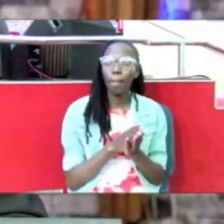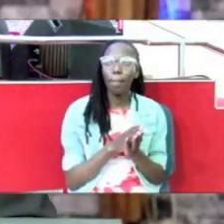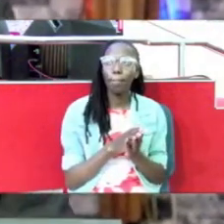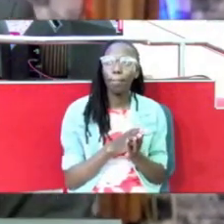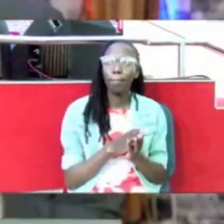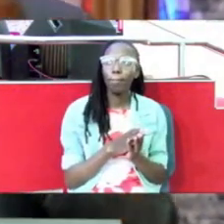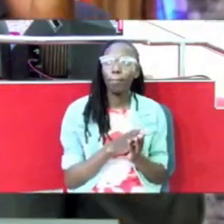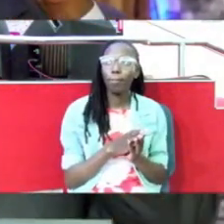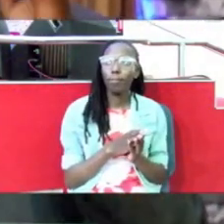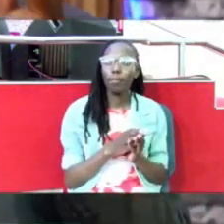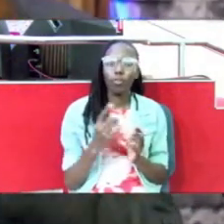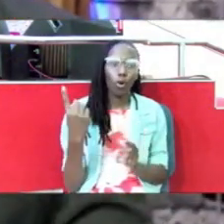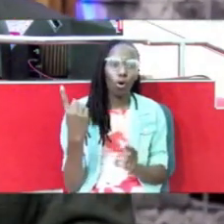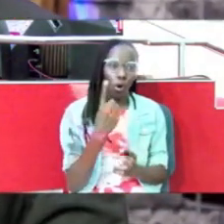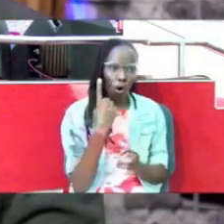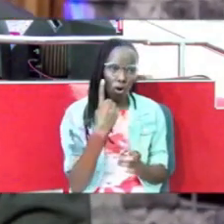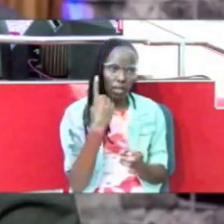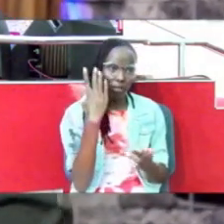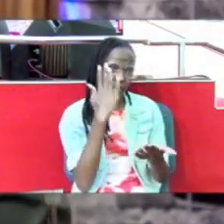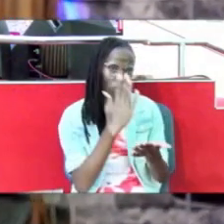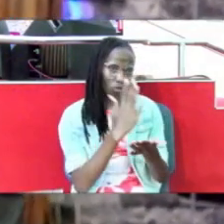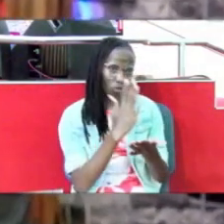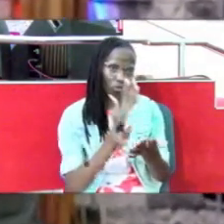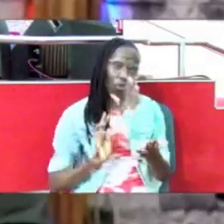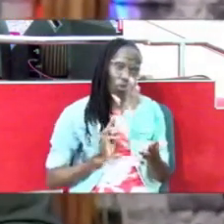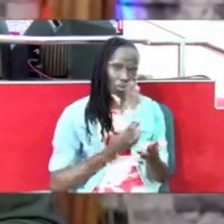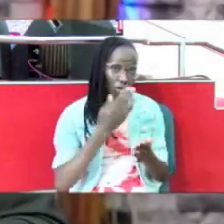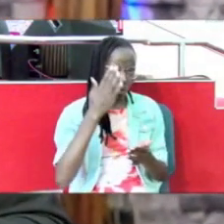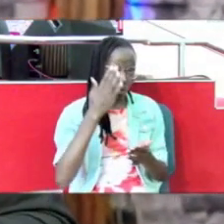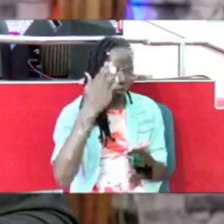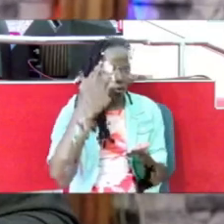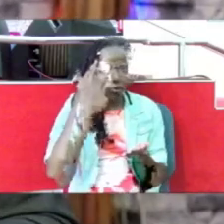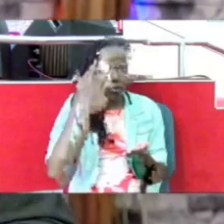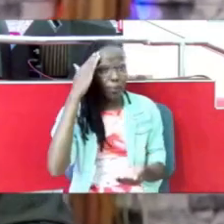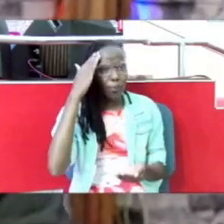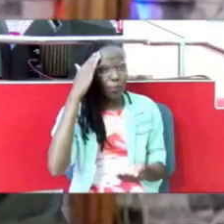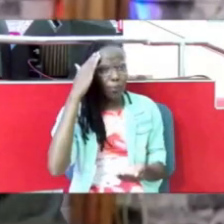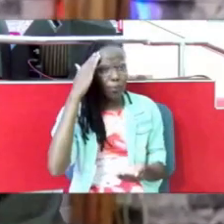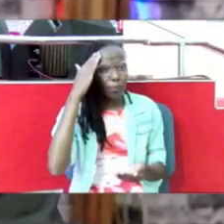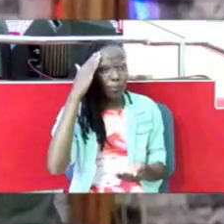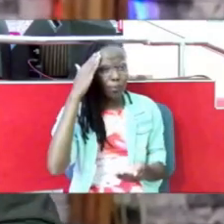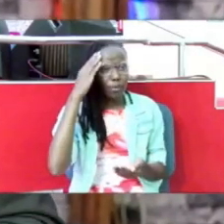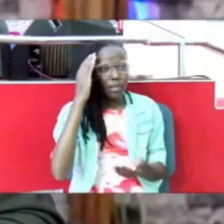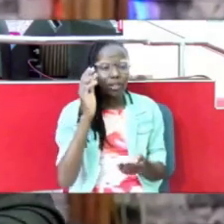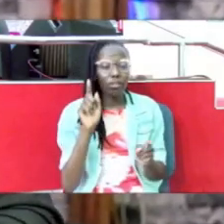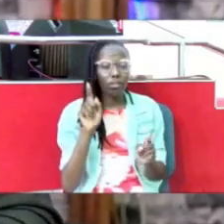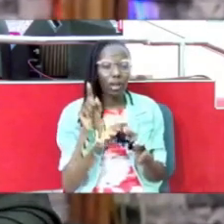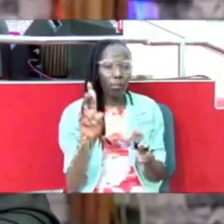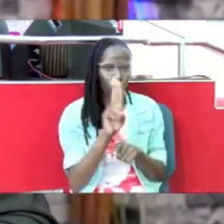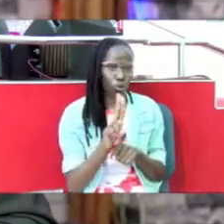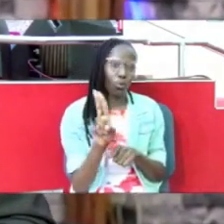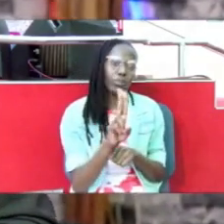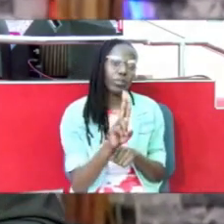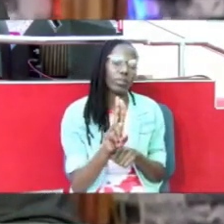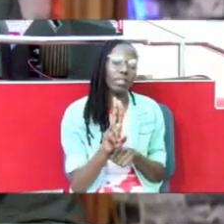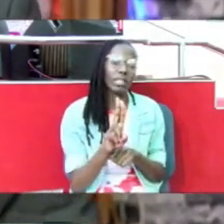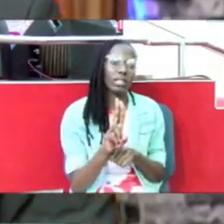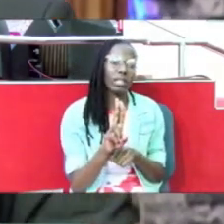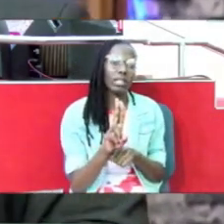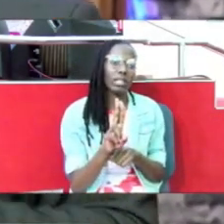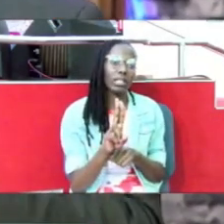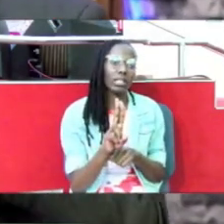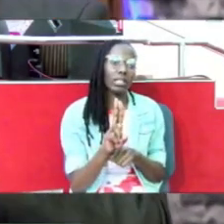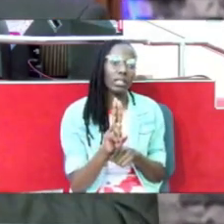Daudi. Honor the truth we know. Ni ule ukweli ambao tunaujua. And apply. Na tunautendeza